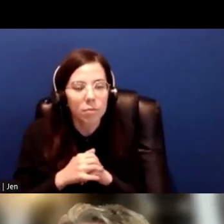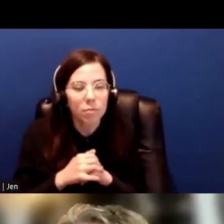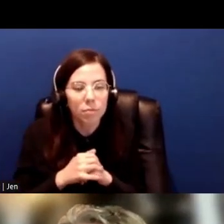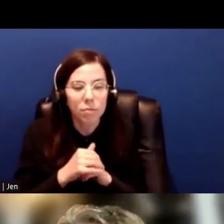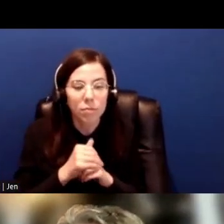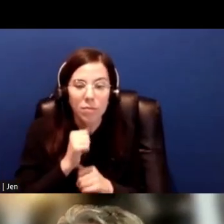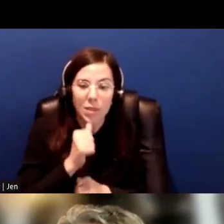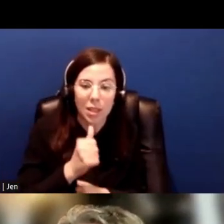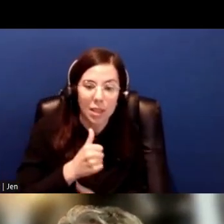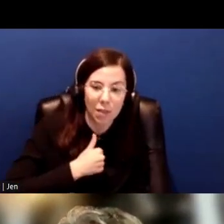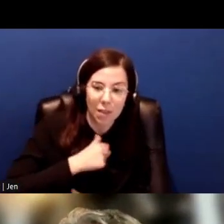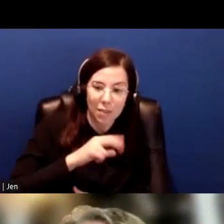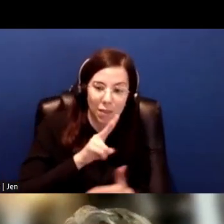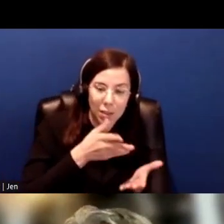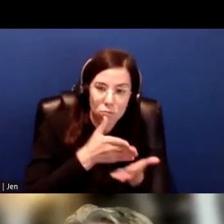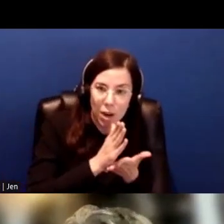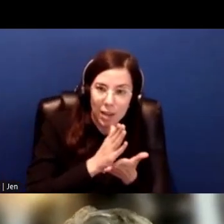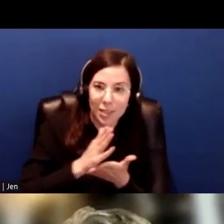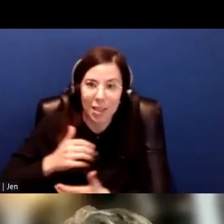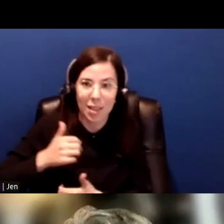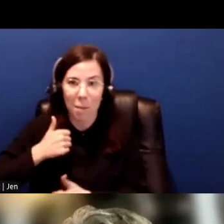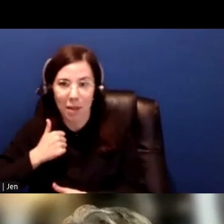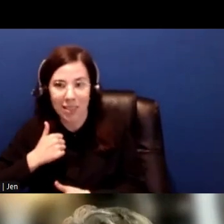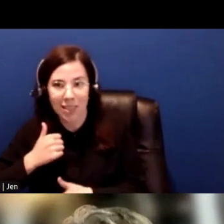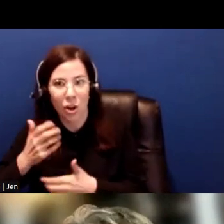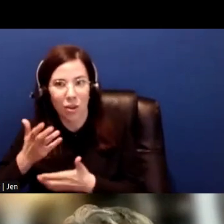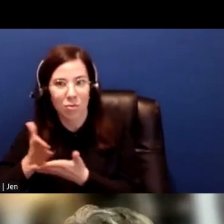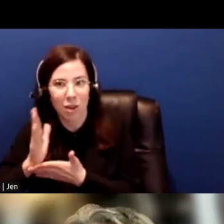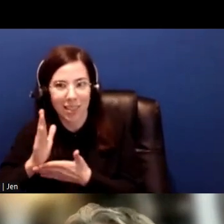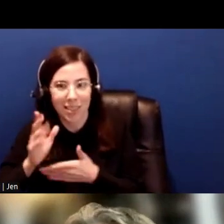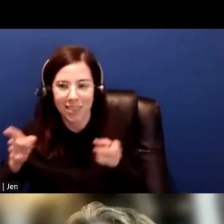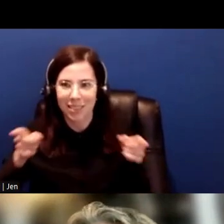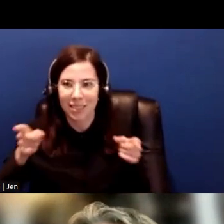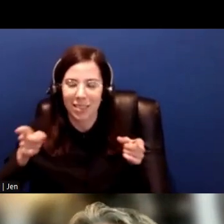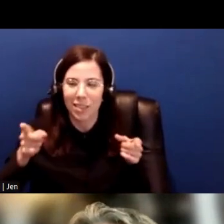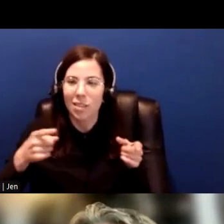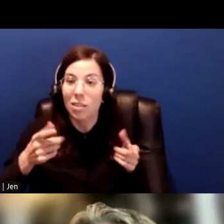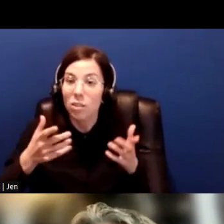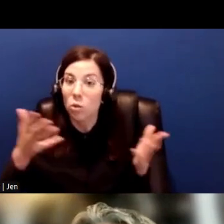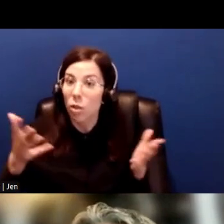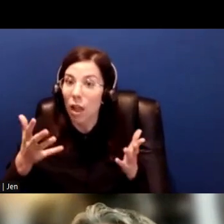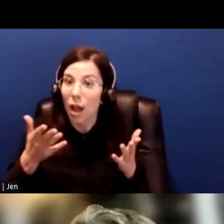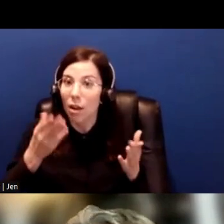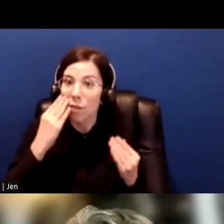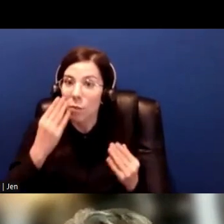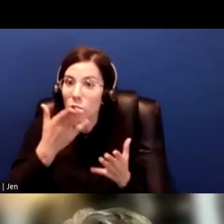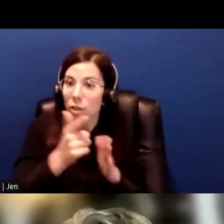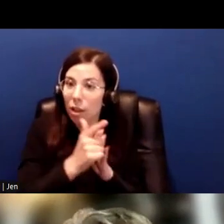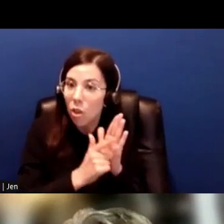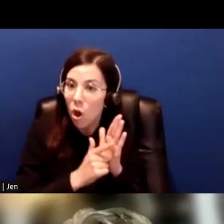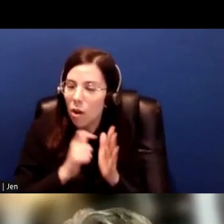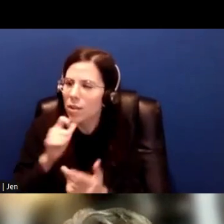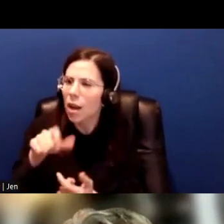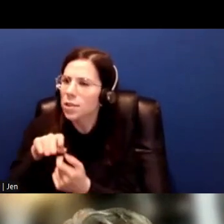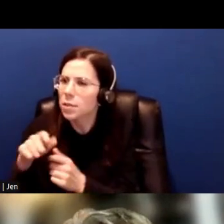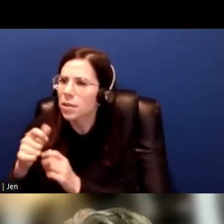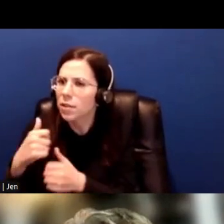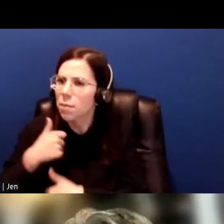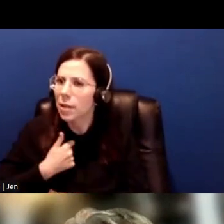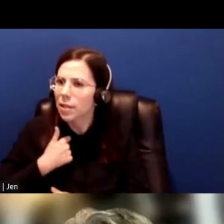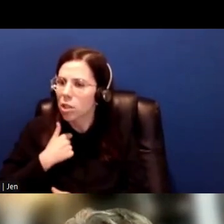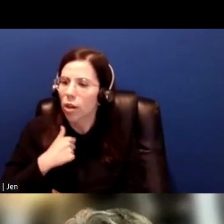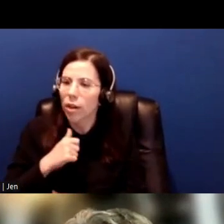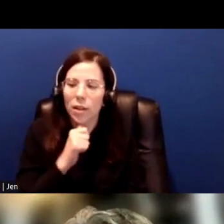rights work that we do and the military victims' rights work. So while a lot of the stuff in our law library isn't military specific and